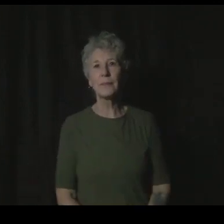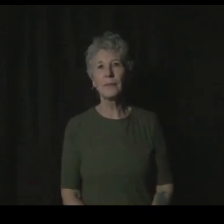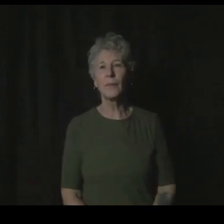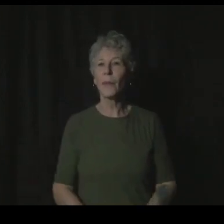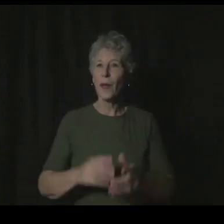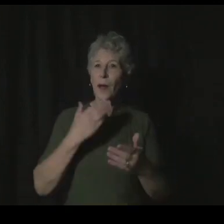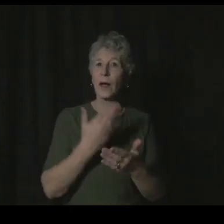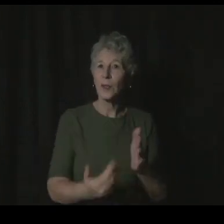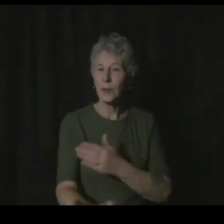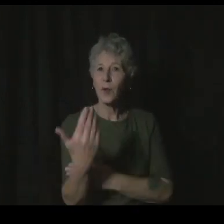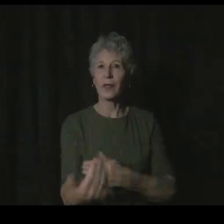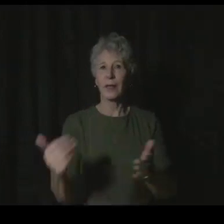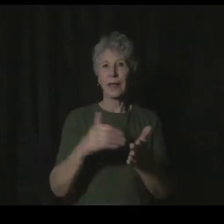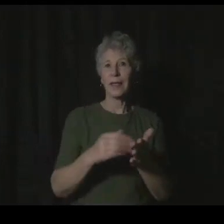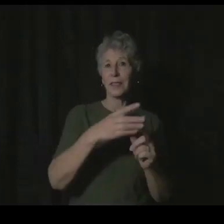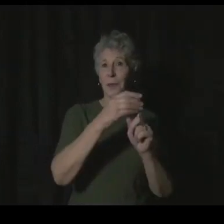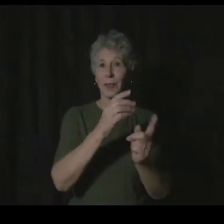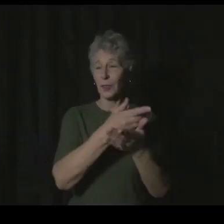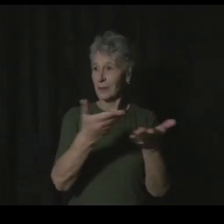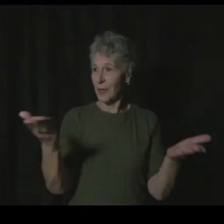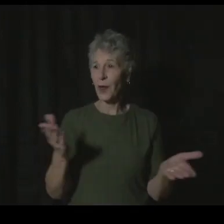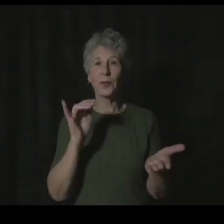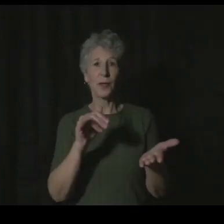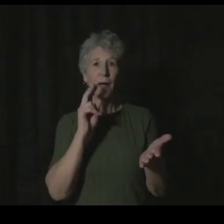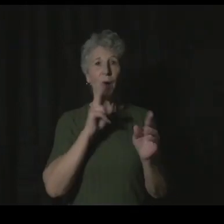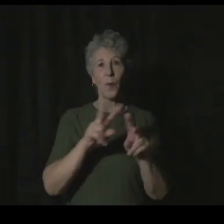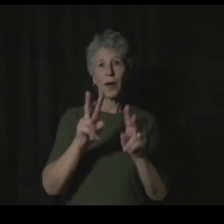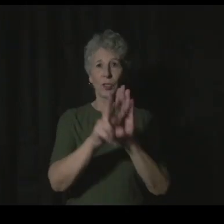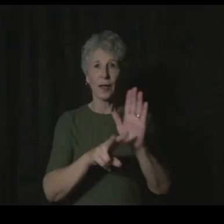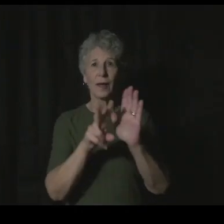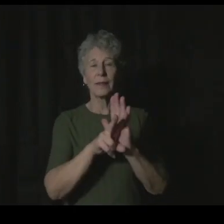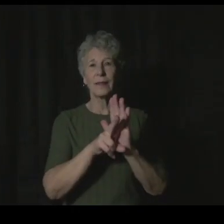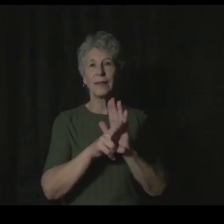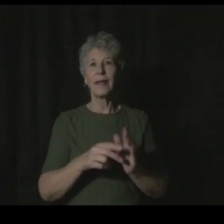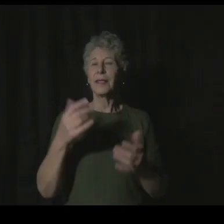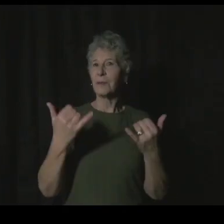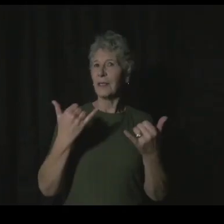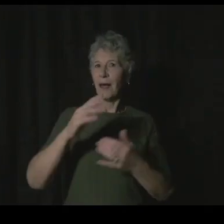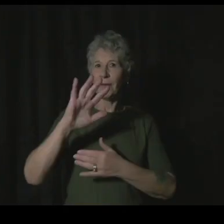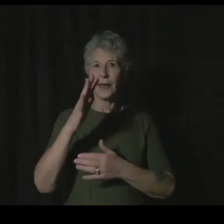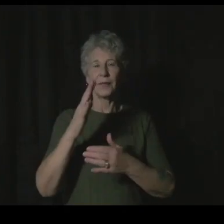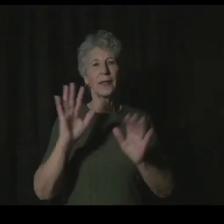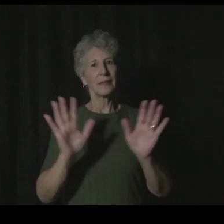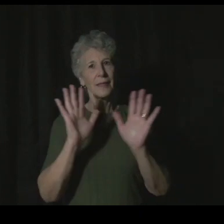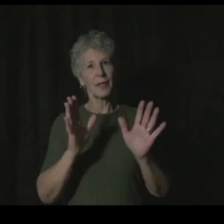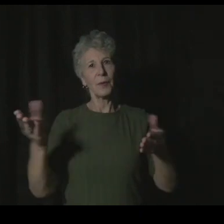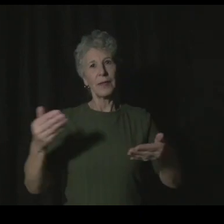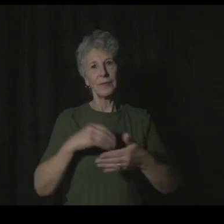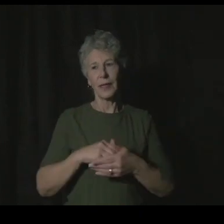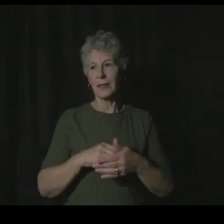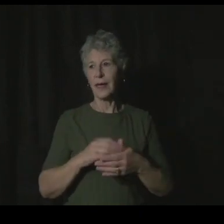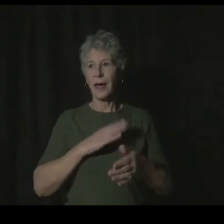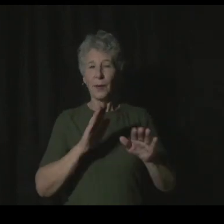Well, good morning once again, and a special good morning to those that are watching online. Today is a fifth Sunday, so we have invited our children to be